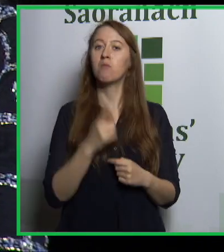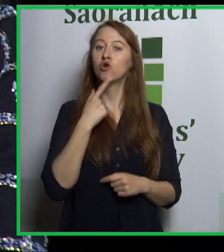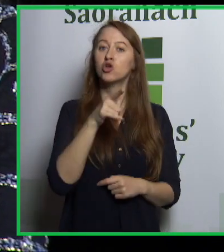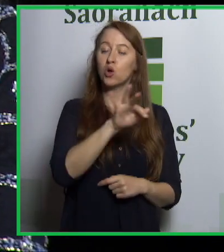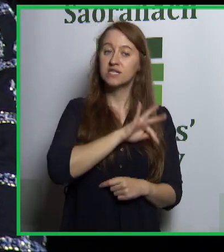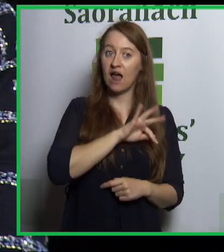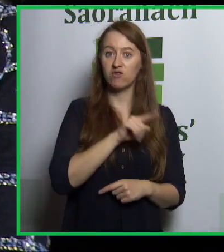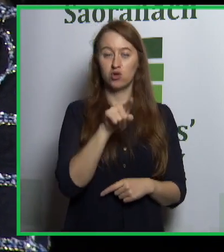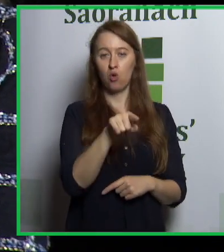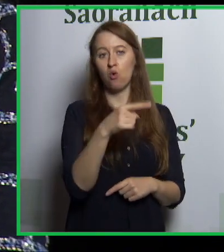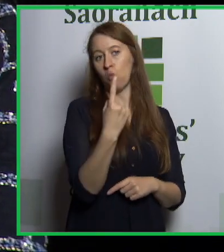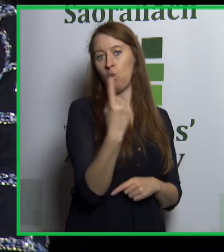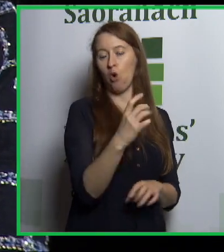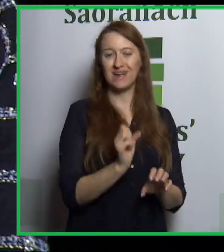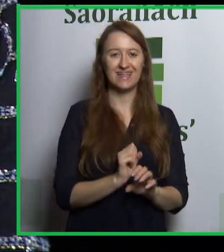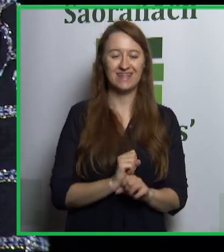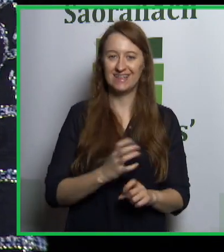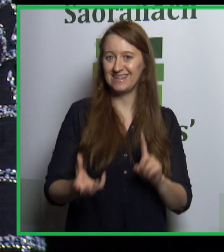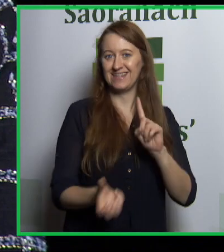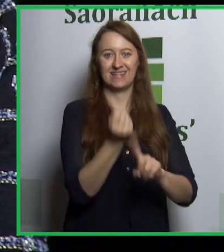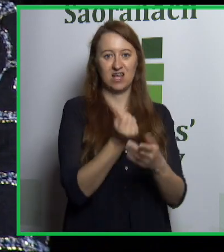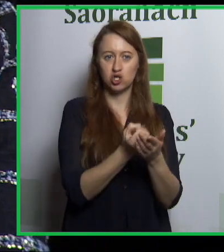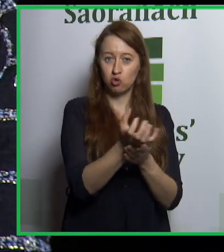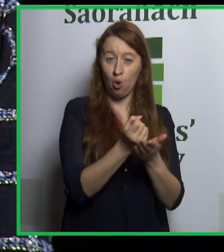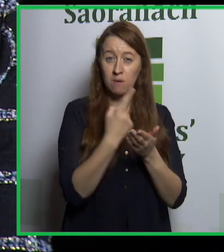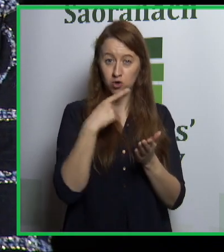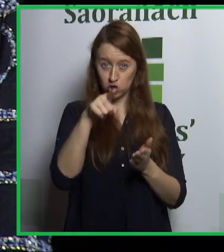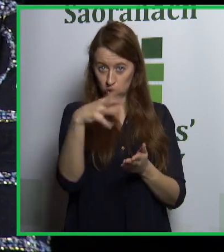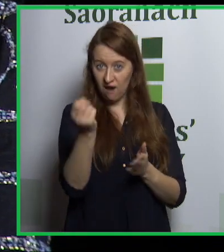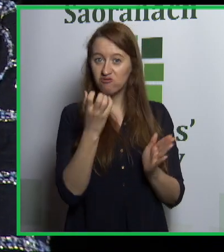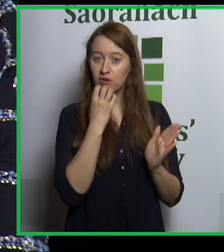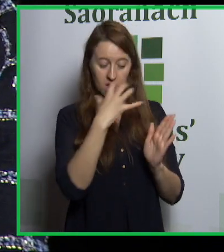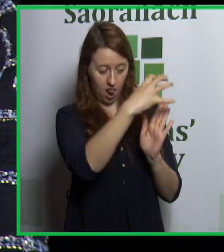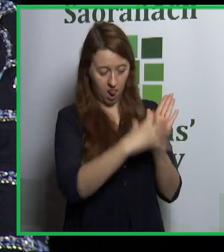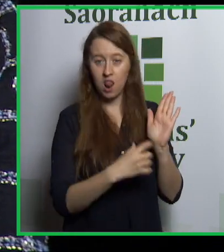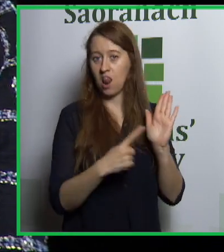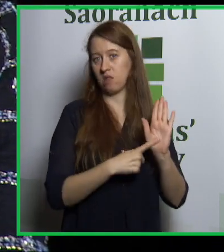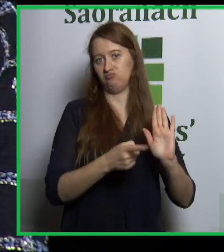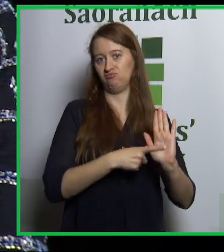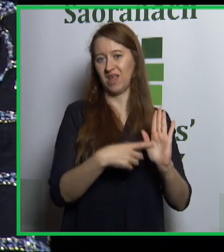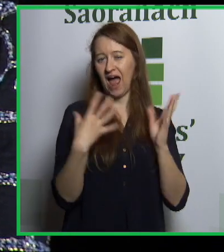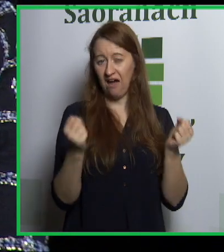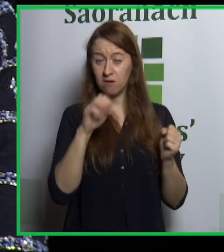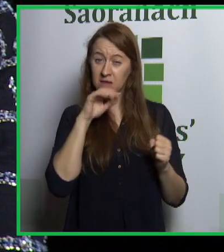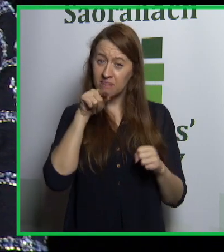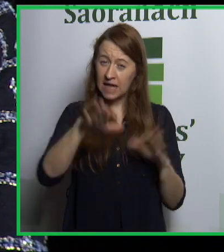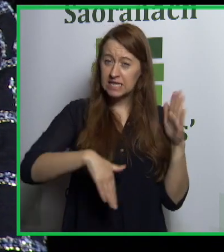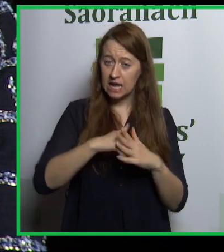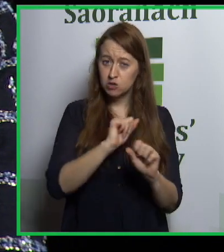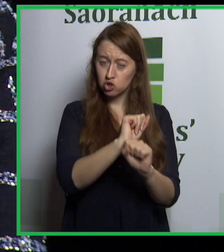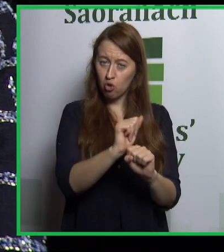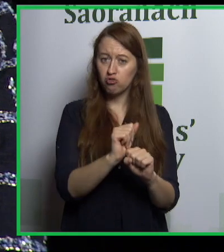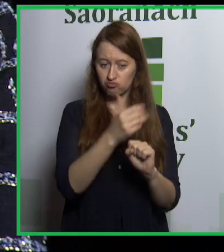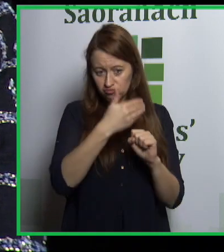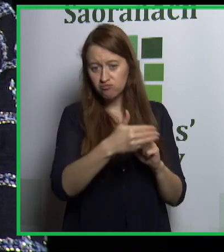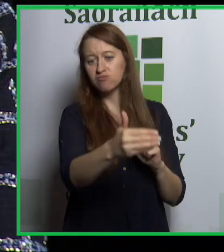of the success stories and your criminal record is holding you back. But given that so much of addiction is, as you really so powerfully set the